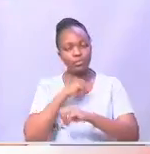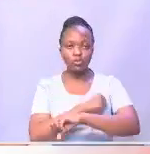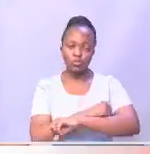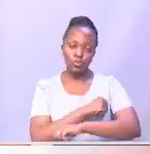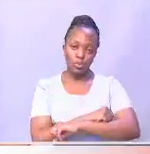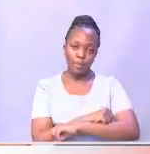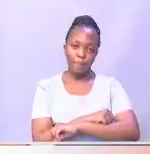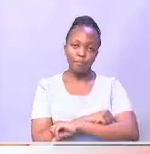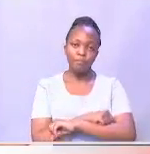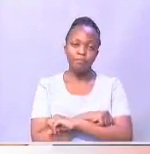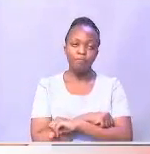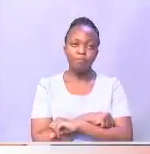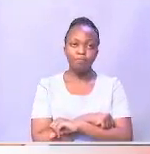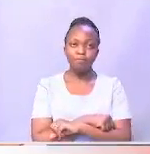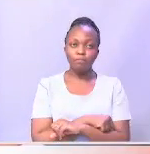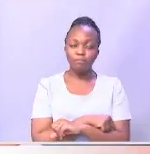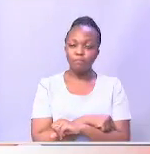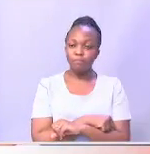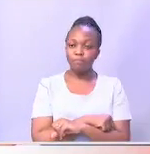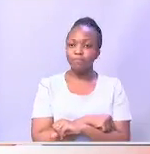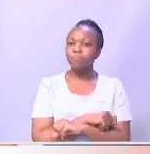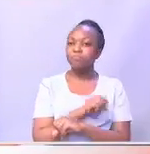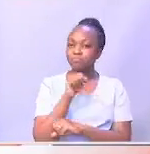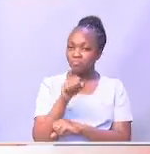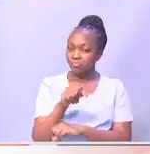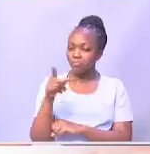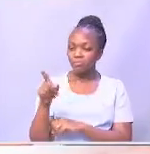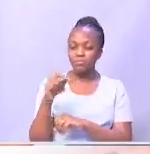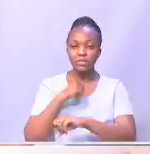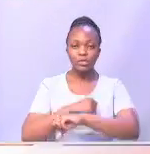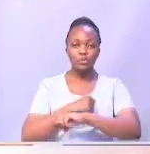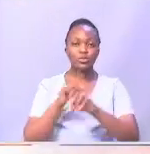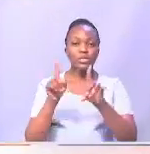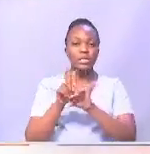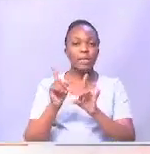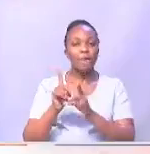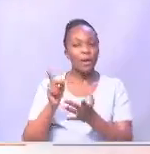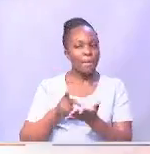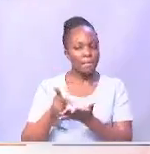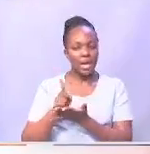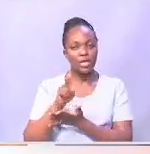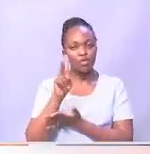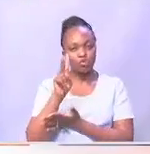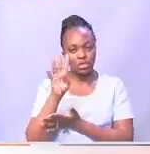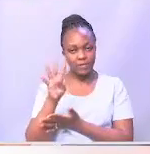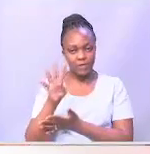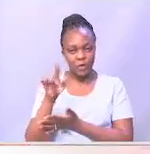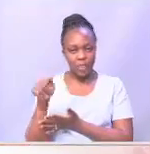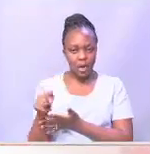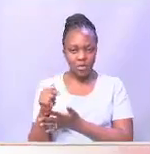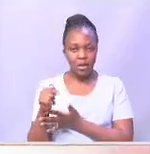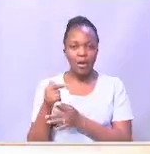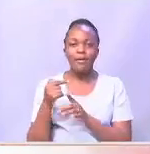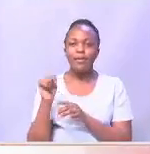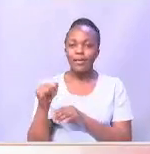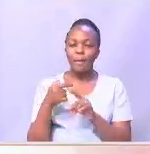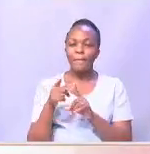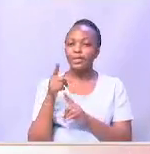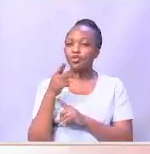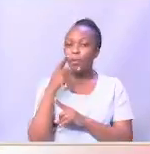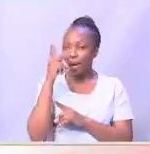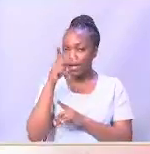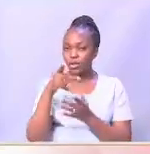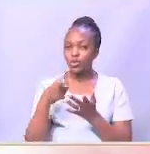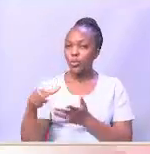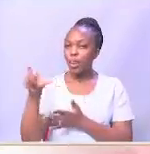still get the 22,400, but you have to pay for boarding facilities and food. Further, the Ministry of